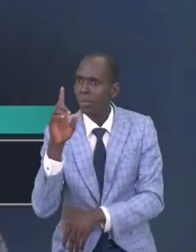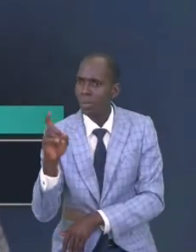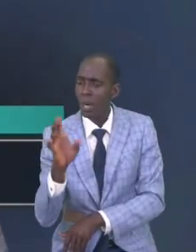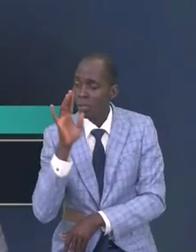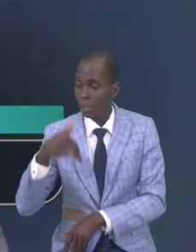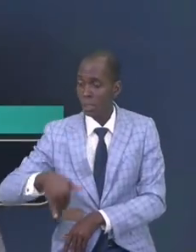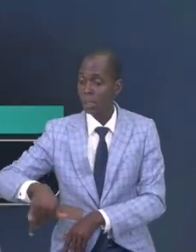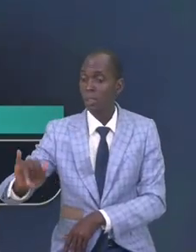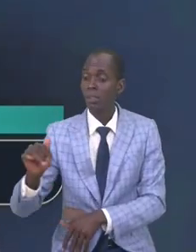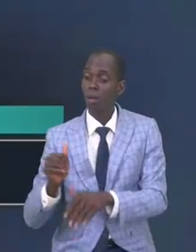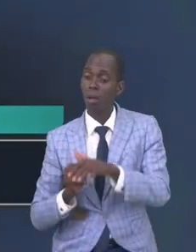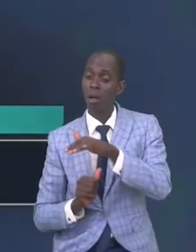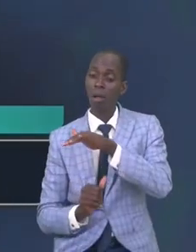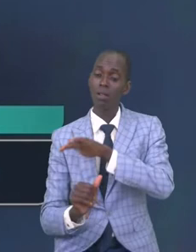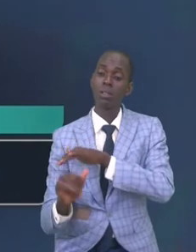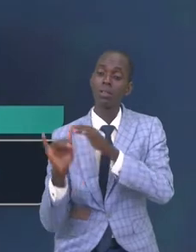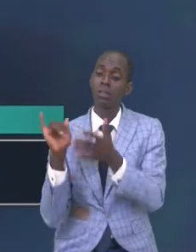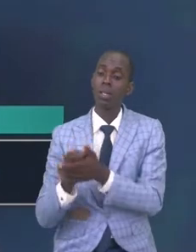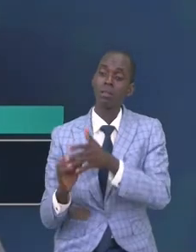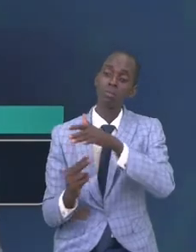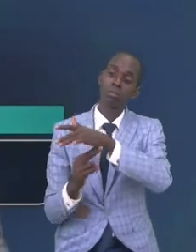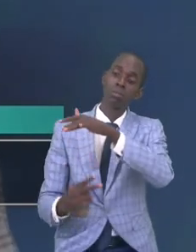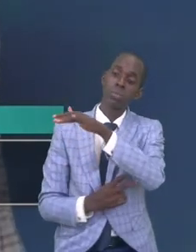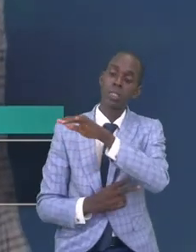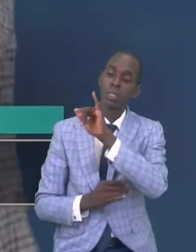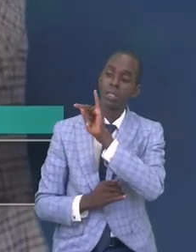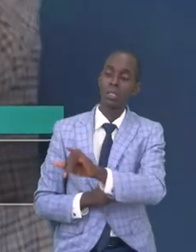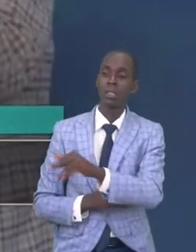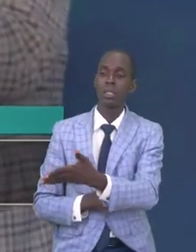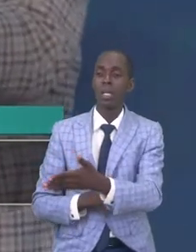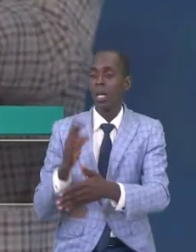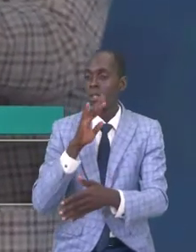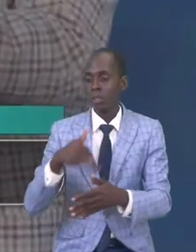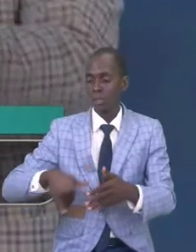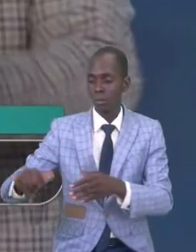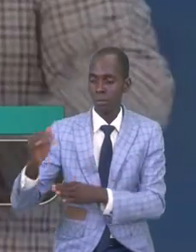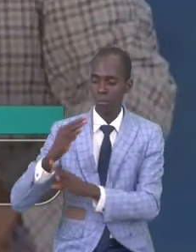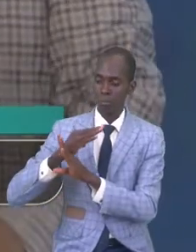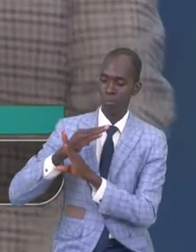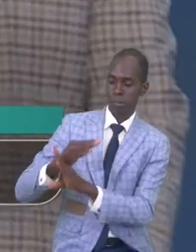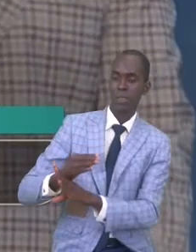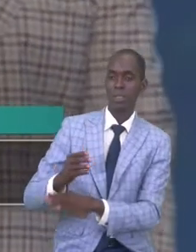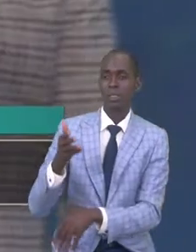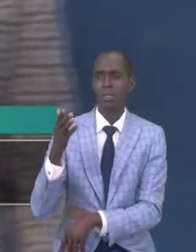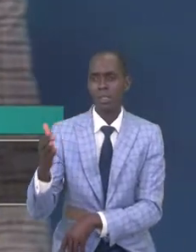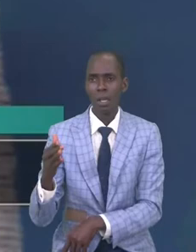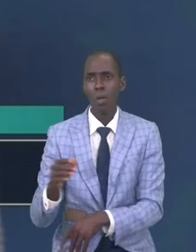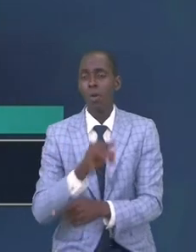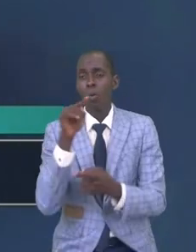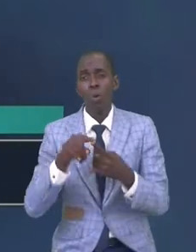still under the bridge? Are you still confined somewhere there? When you